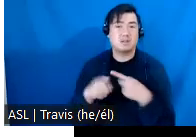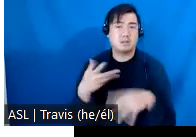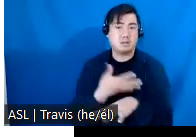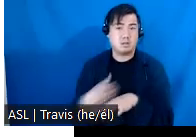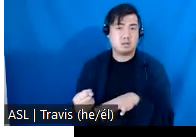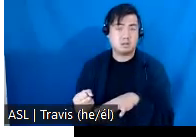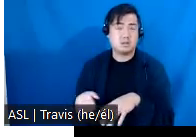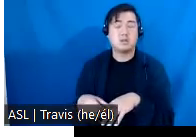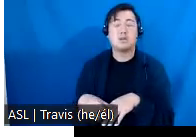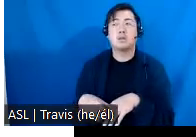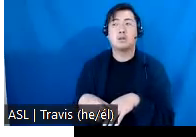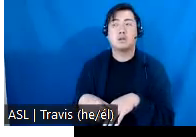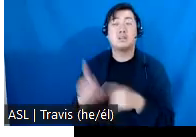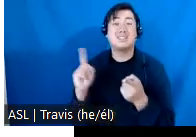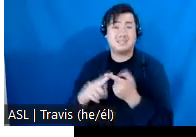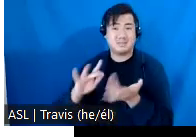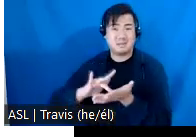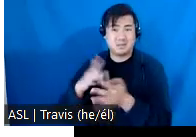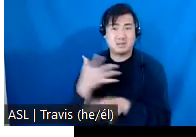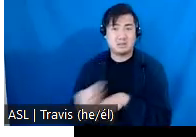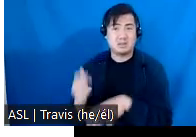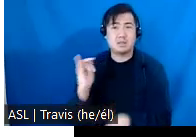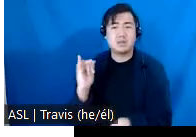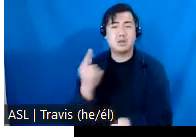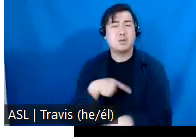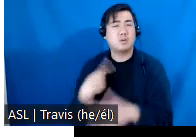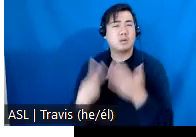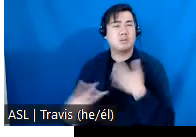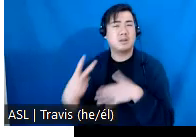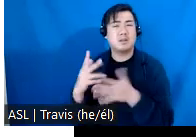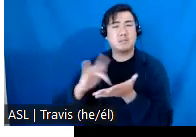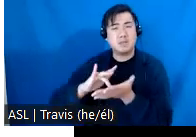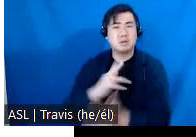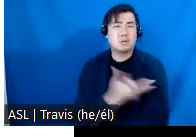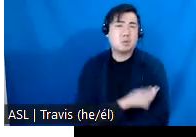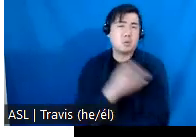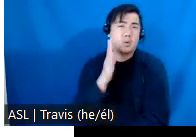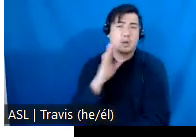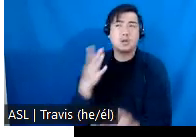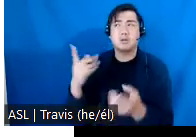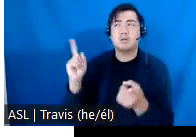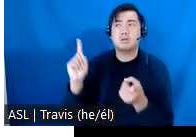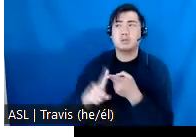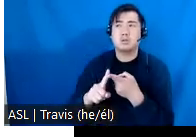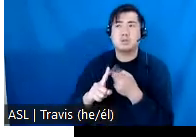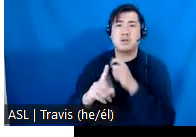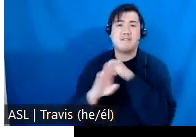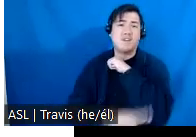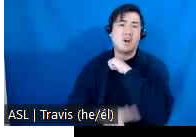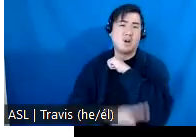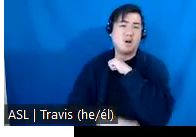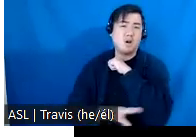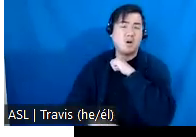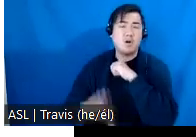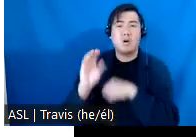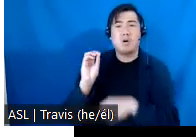medication last. So again, we are projected to last pretty much at the beginning of fall, the end of summer. We're